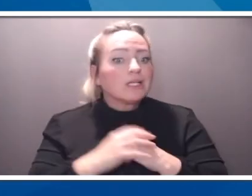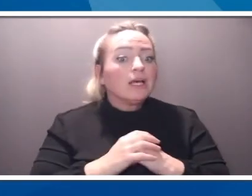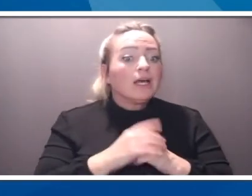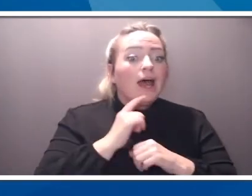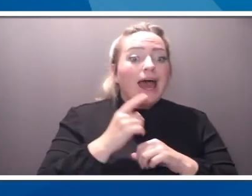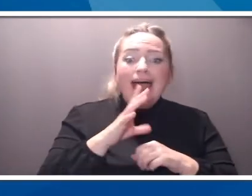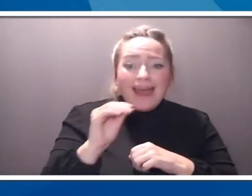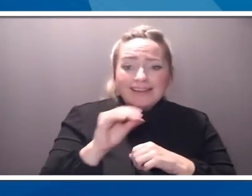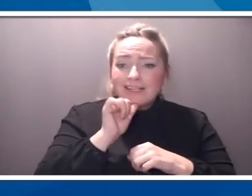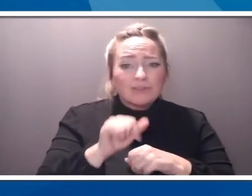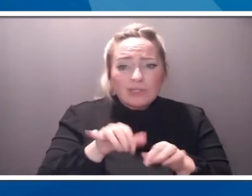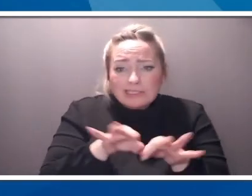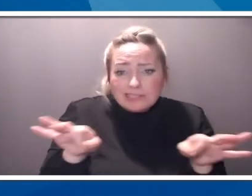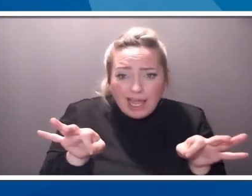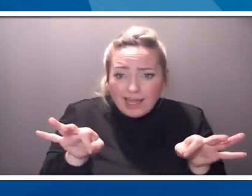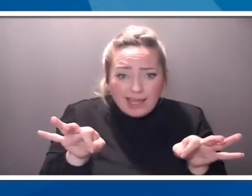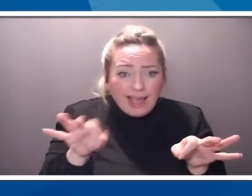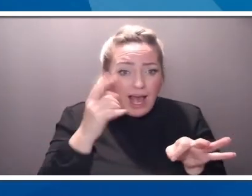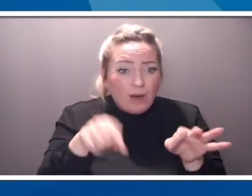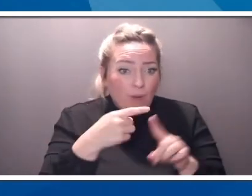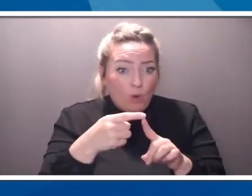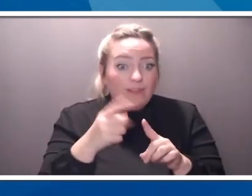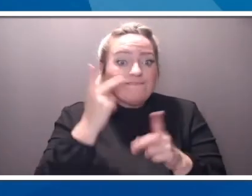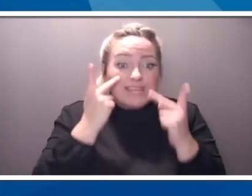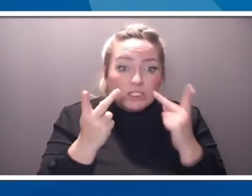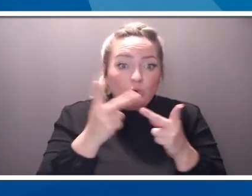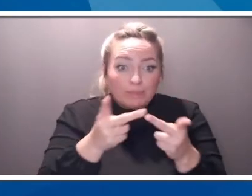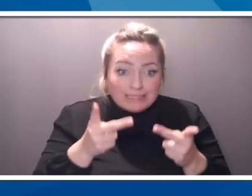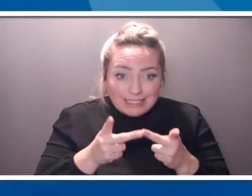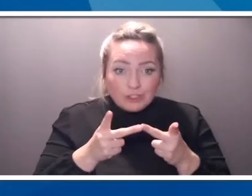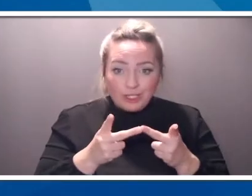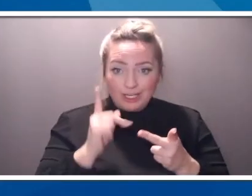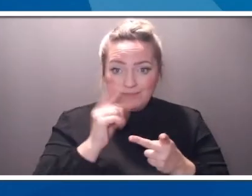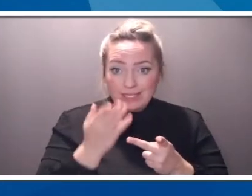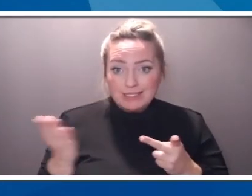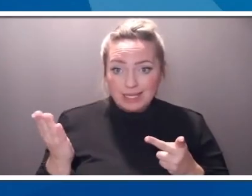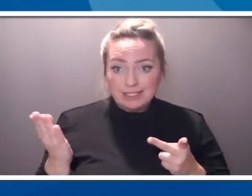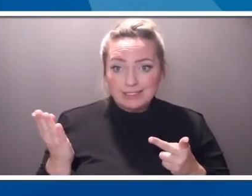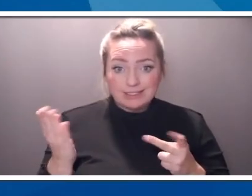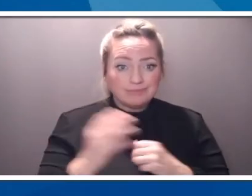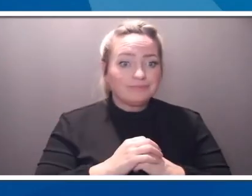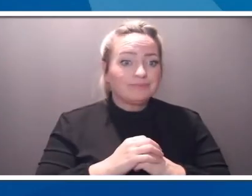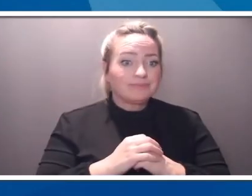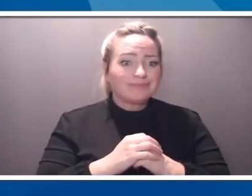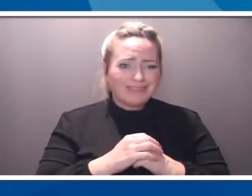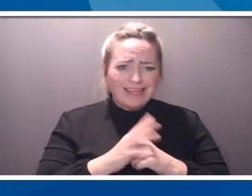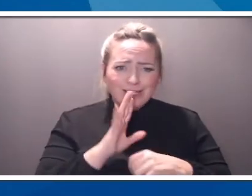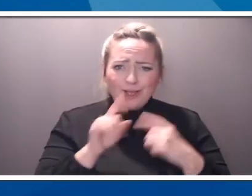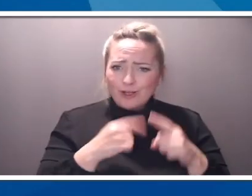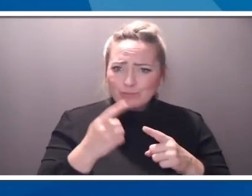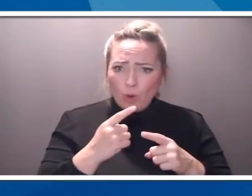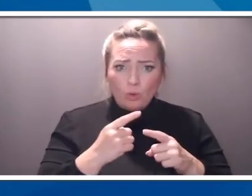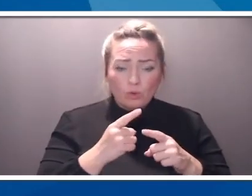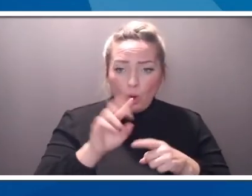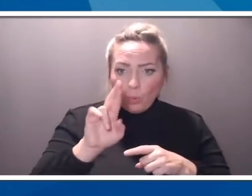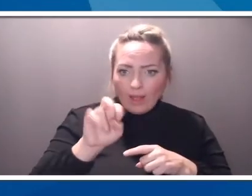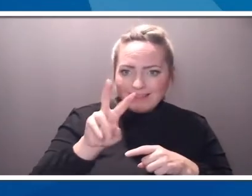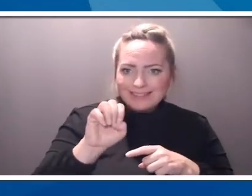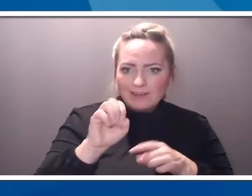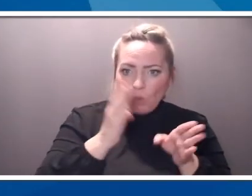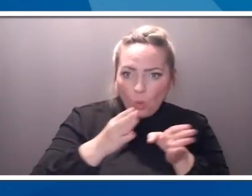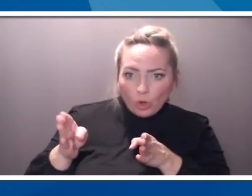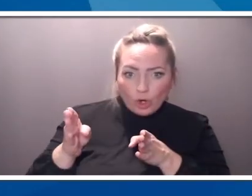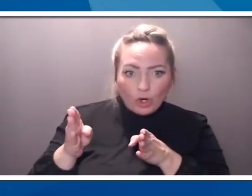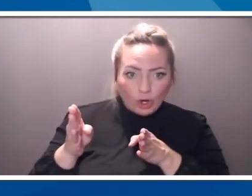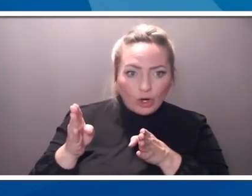up early on. And it doesn't really say anything about the visual position of these things, because it talks